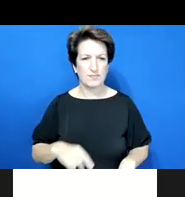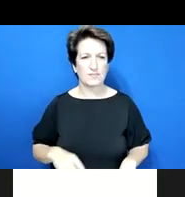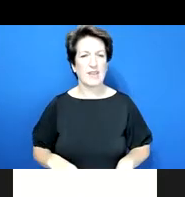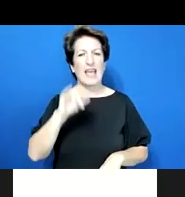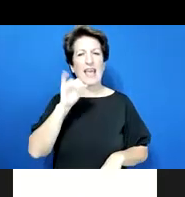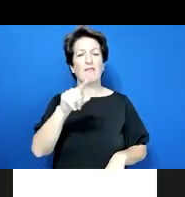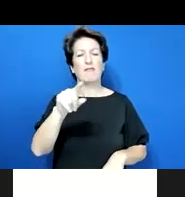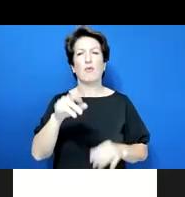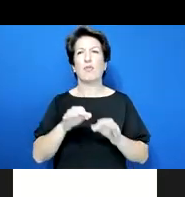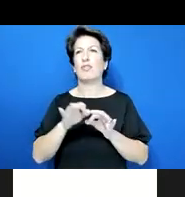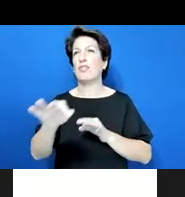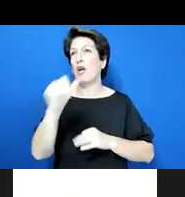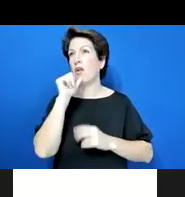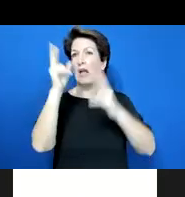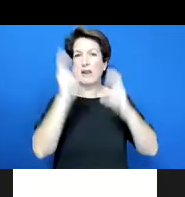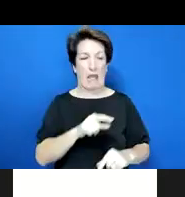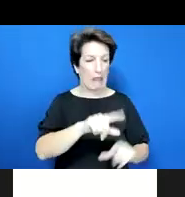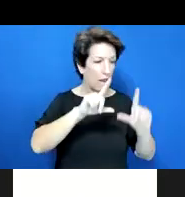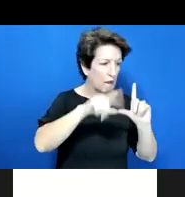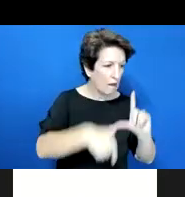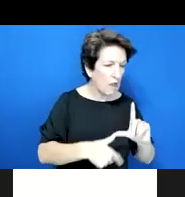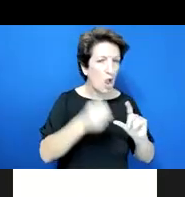download before that link expires, or in the future you need